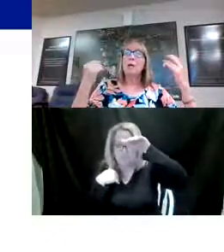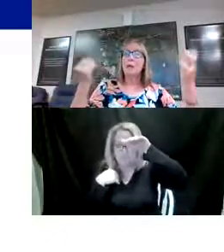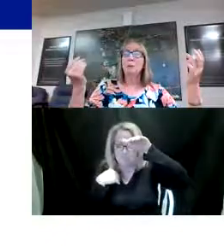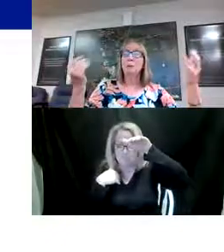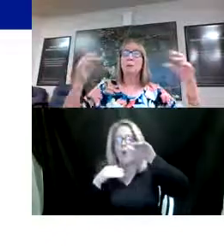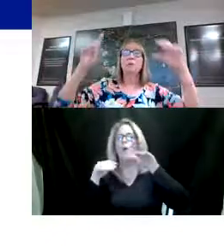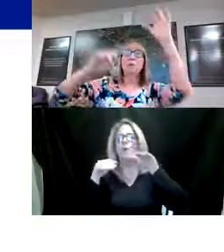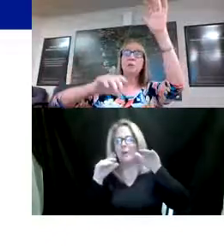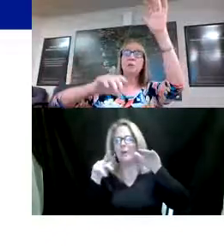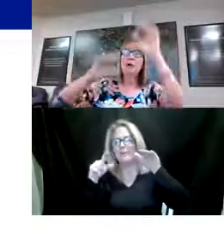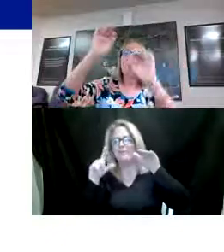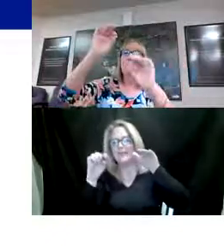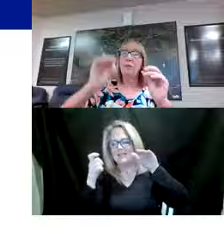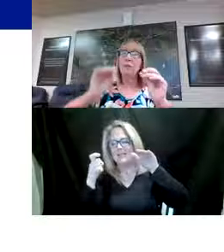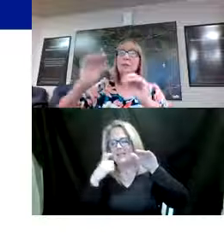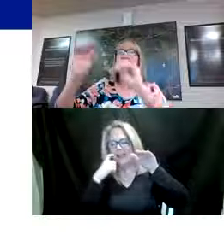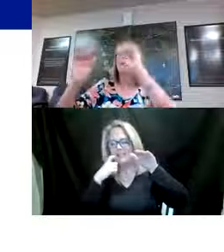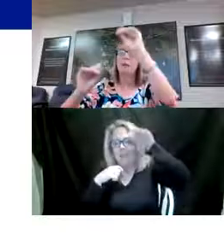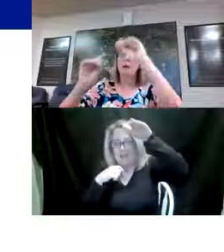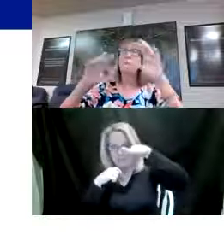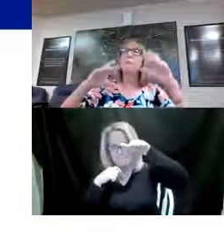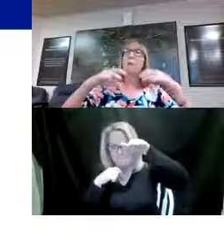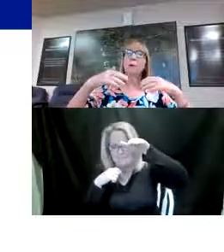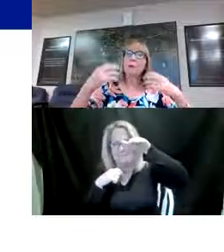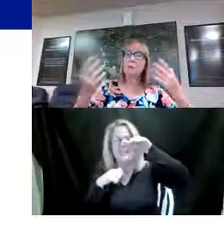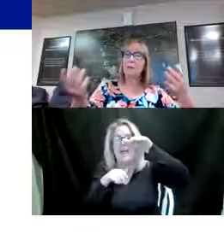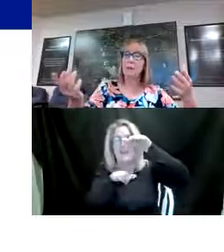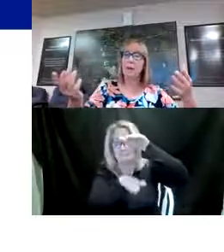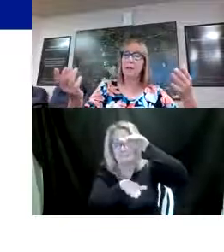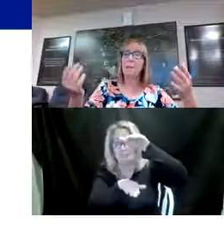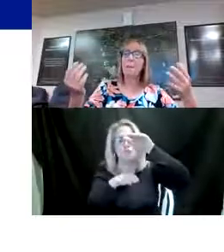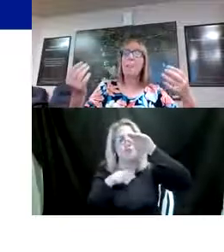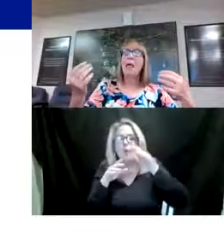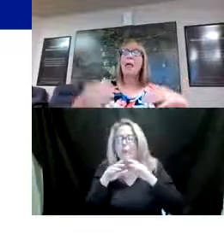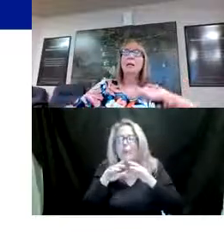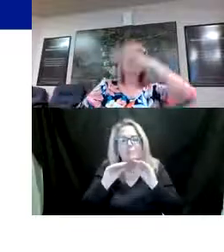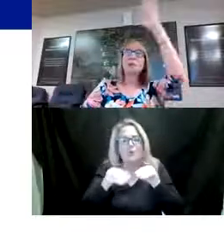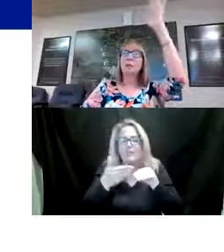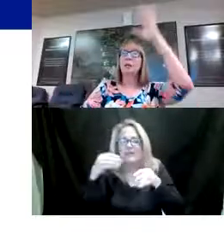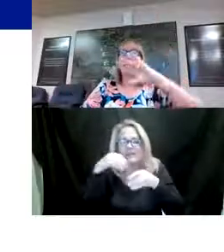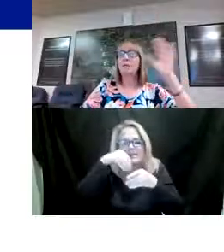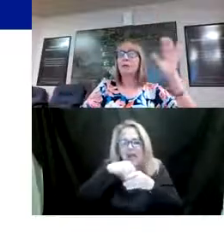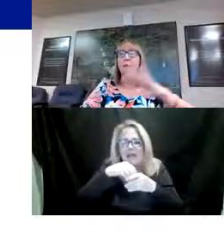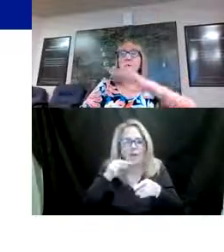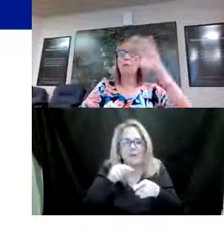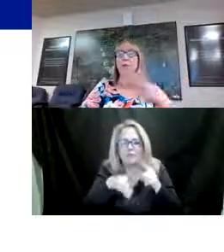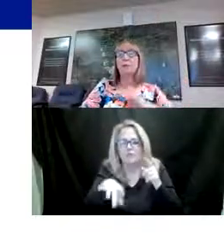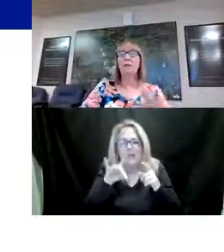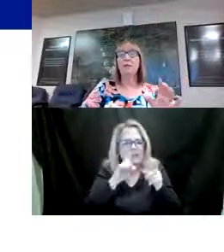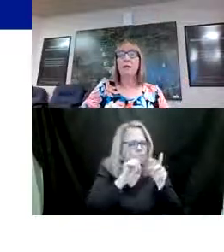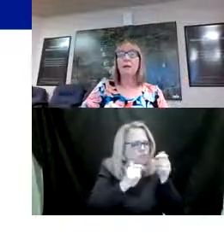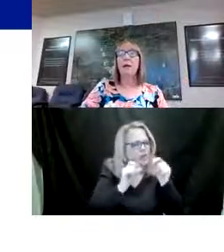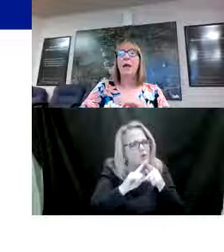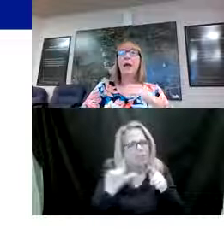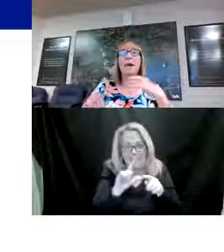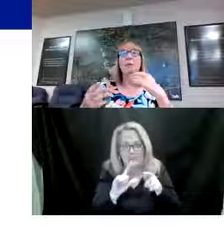it was absolutely wonderful. So we started putting things in there for Timmy to find. And he was doing a lot of exploring with his